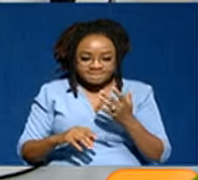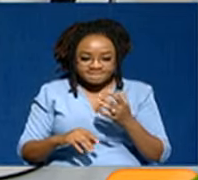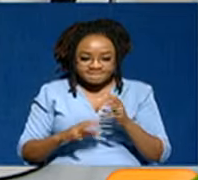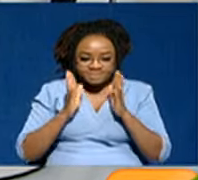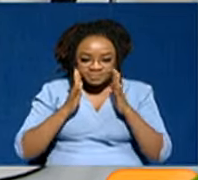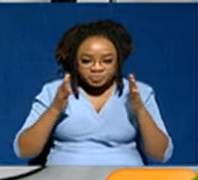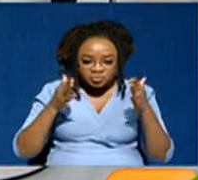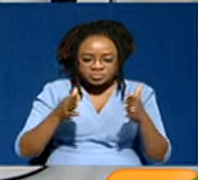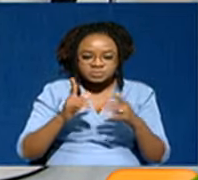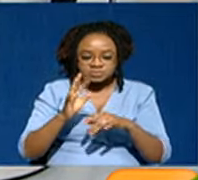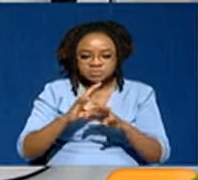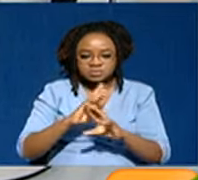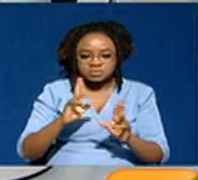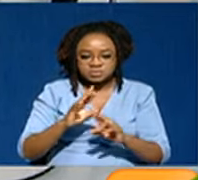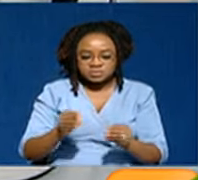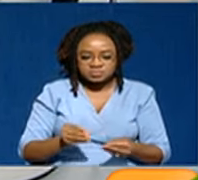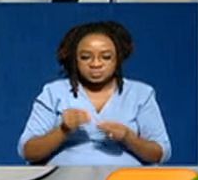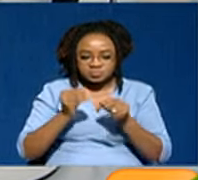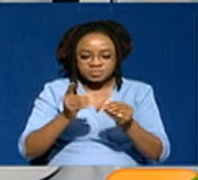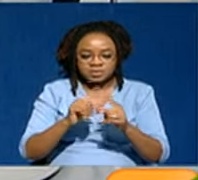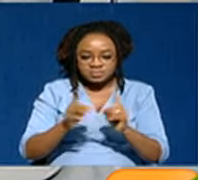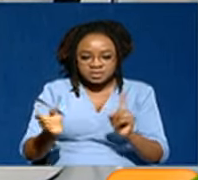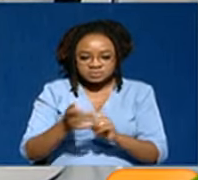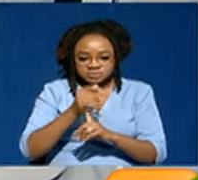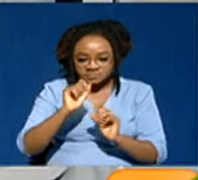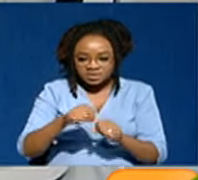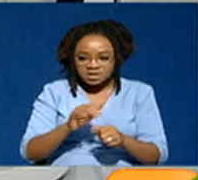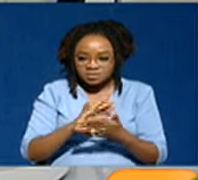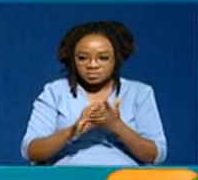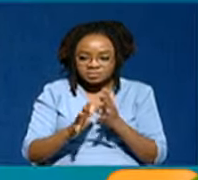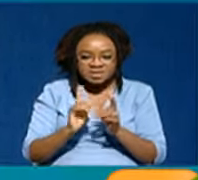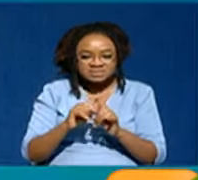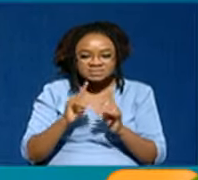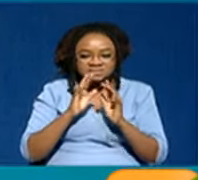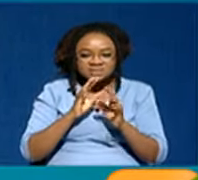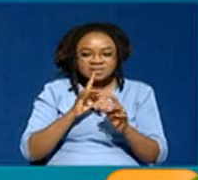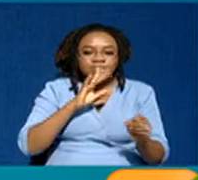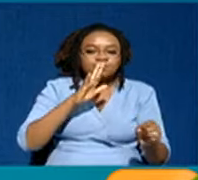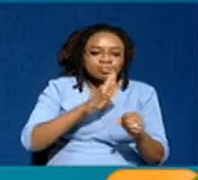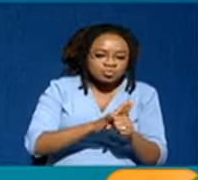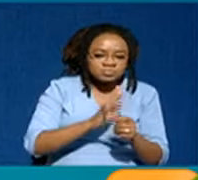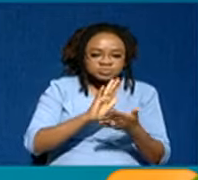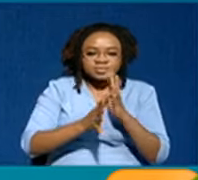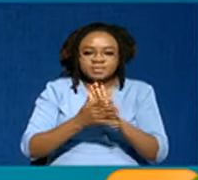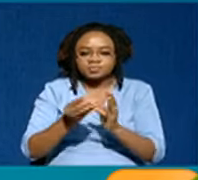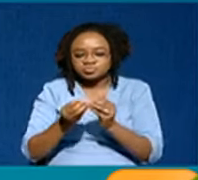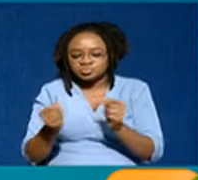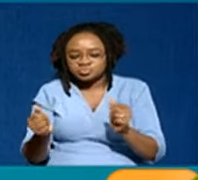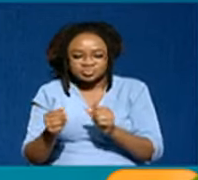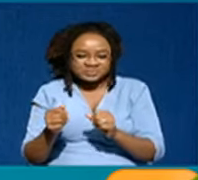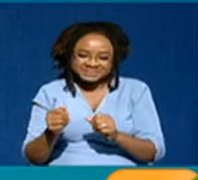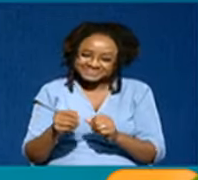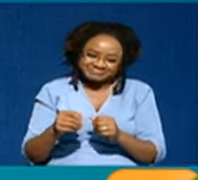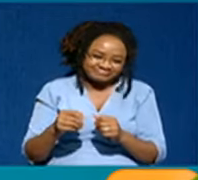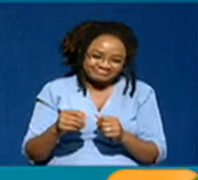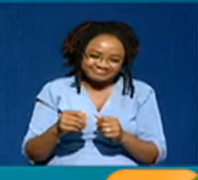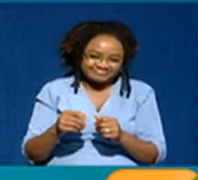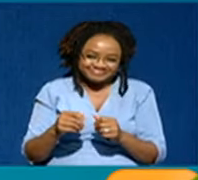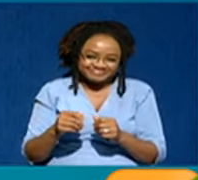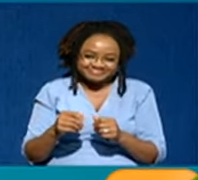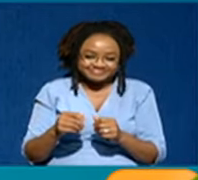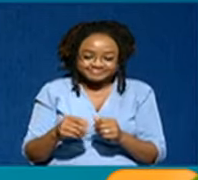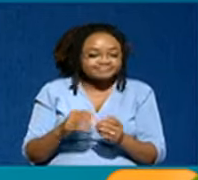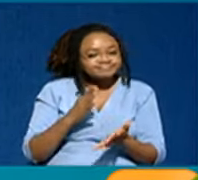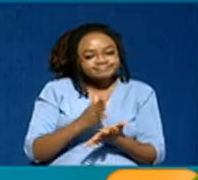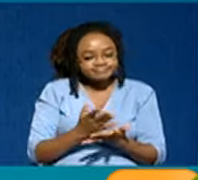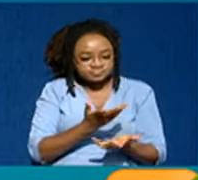that is shown during strikes without resolution cannot be termed commitment. Because yes, we've been having engagements and